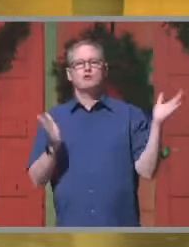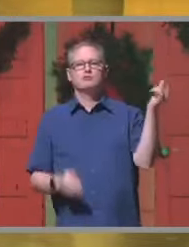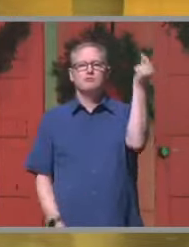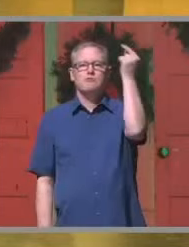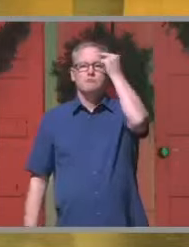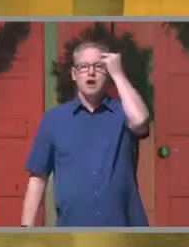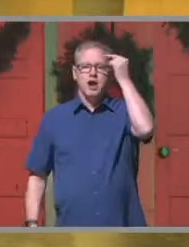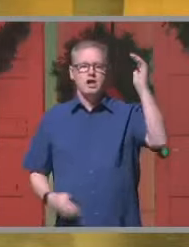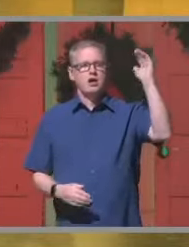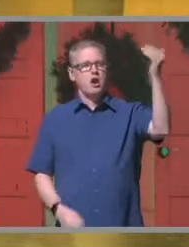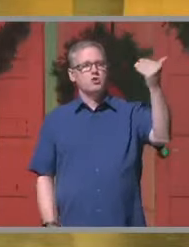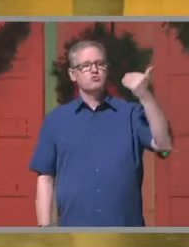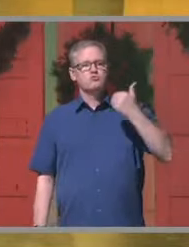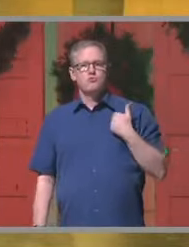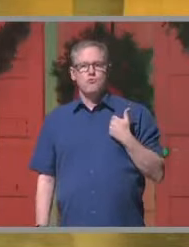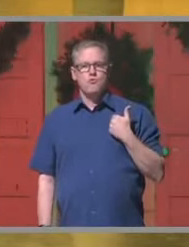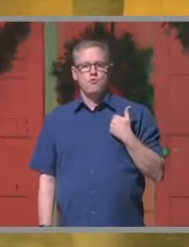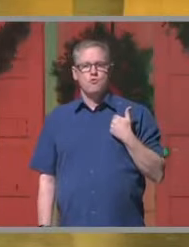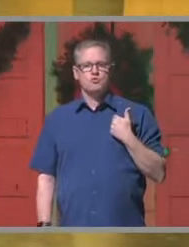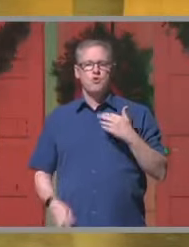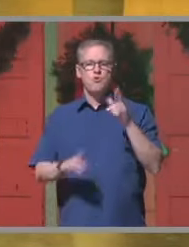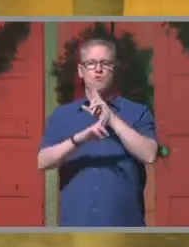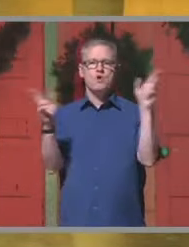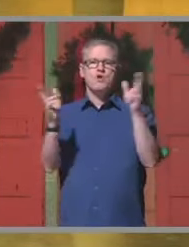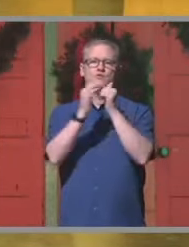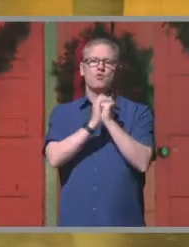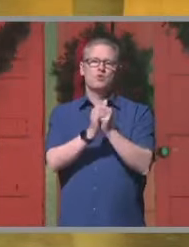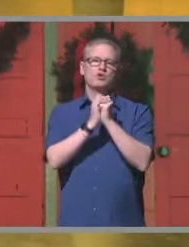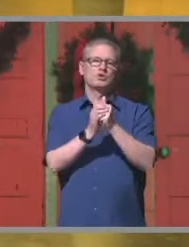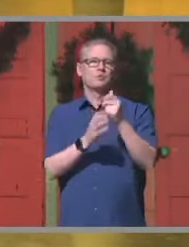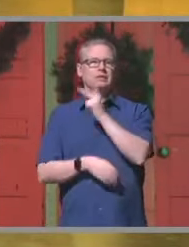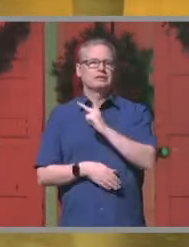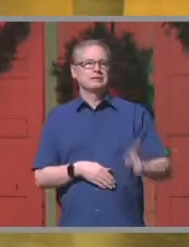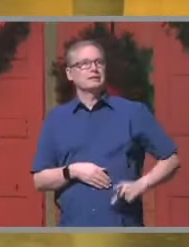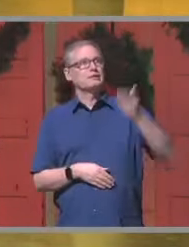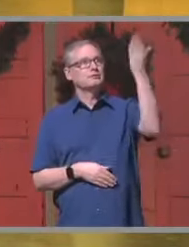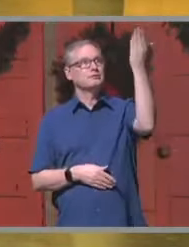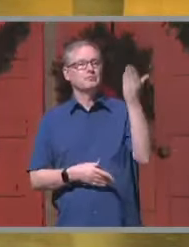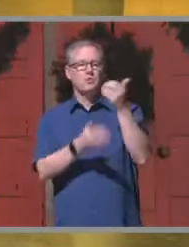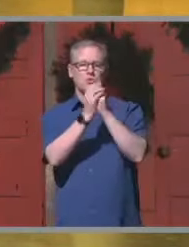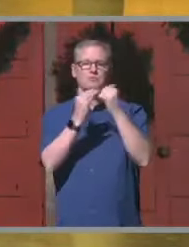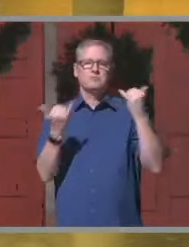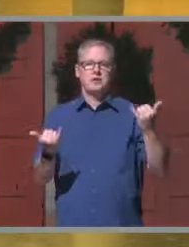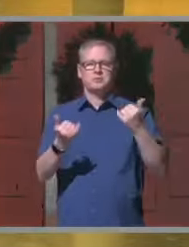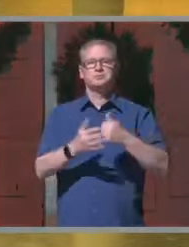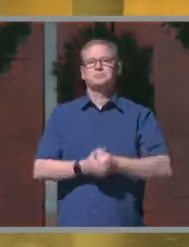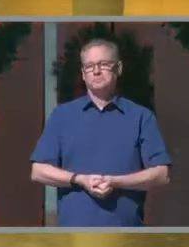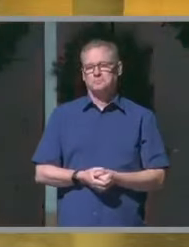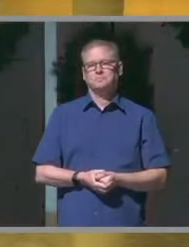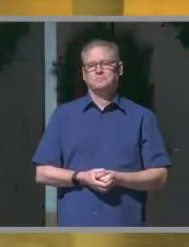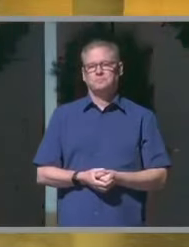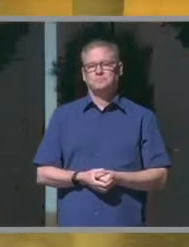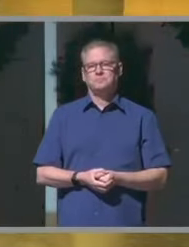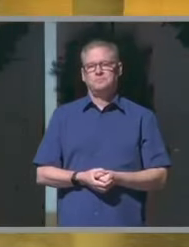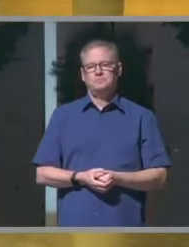minds, our souls for worship. Worship the King. Let's worship.